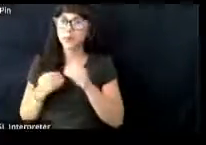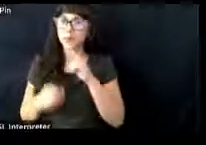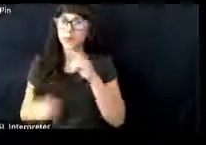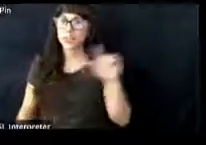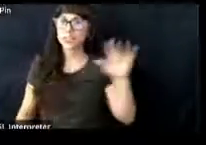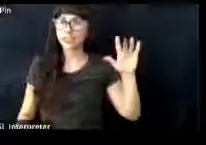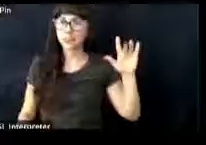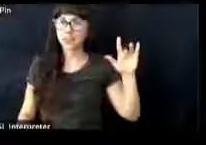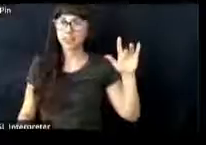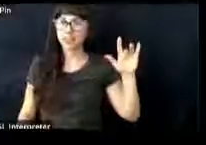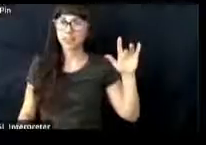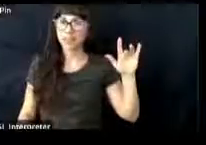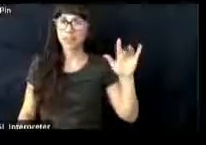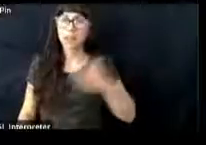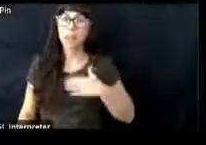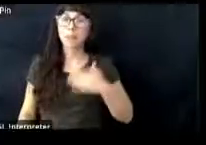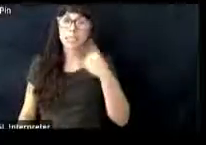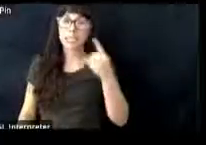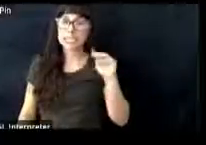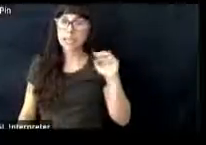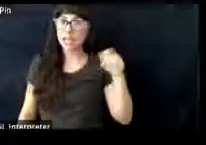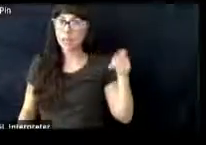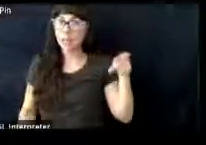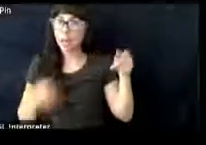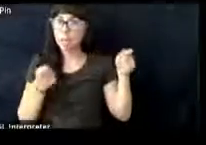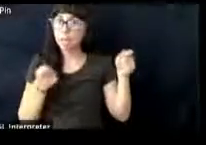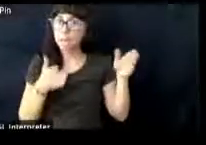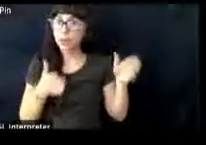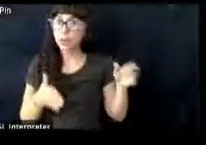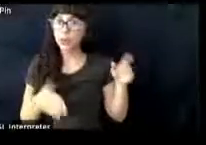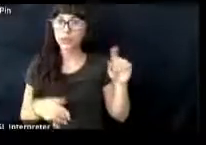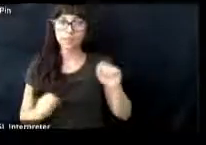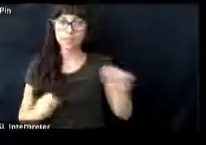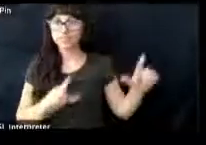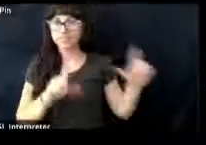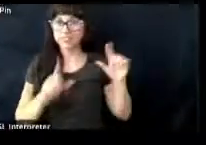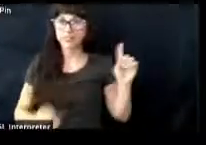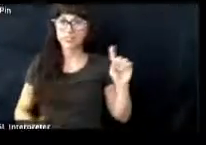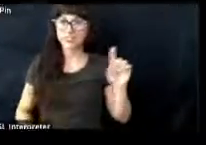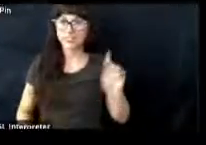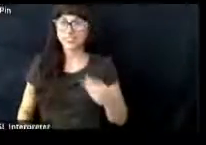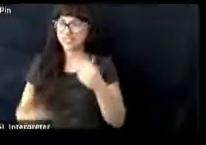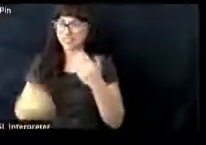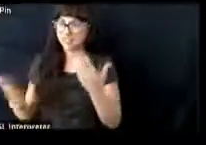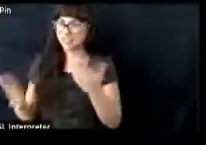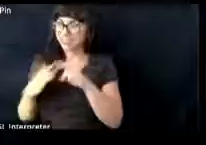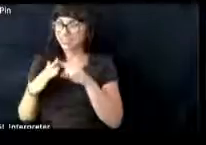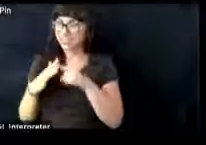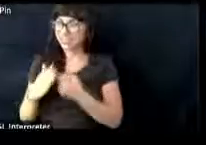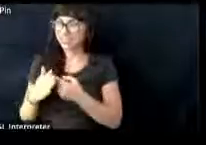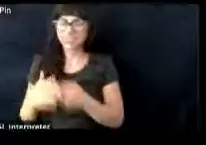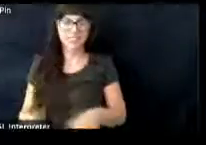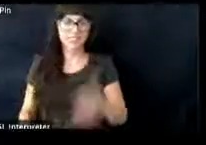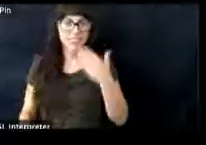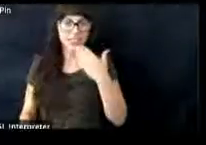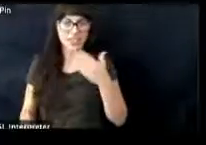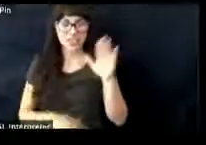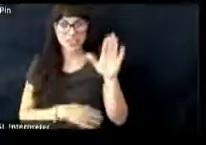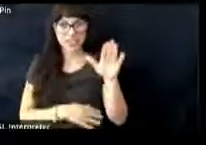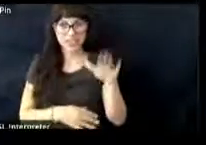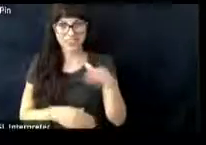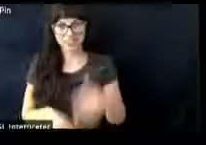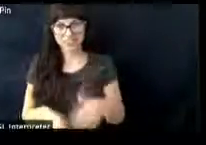25. And if you'll please let the mapper know what area you would like to discuss today, the floor is yours. Sure. Good afternoon, sunshines. Thank you for having